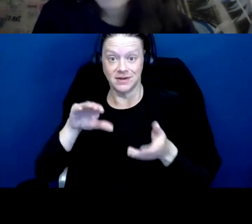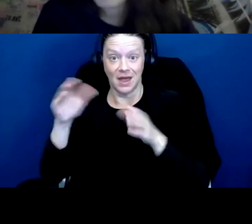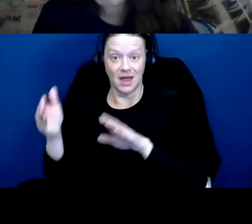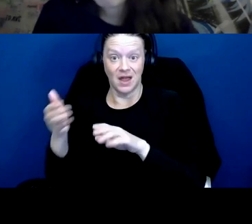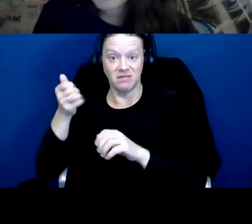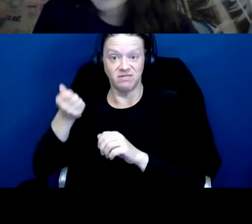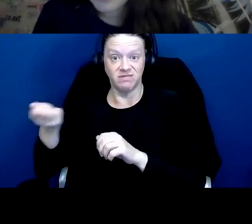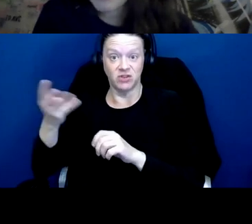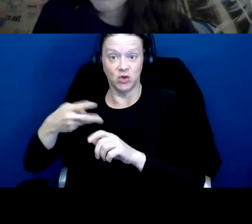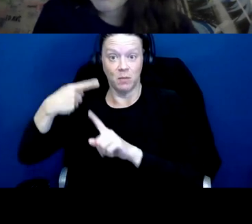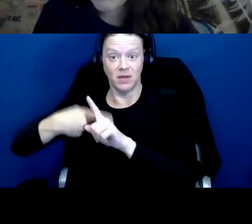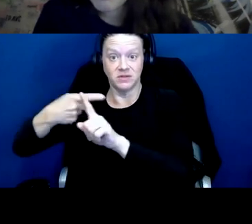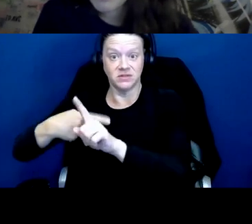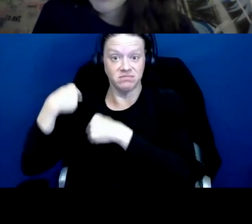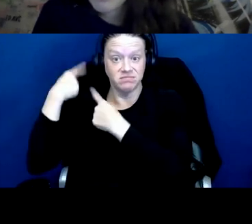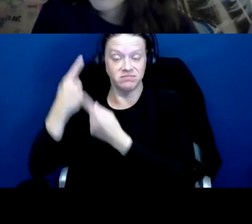were unvaccinated.